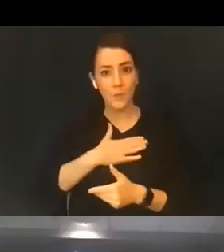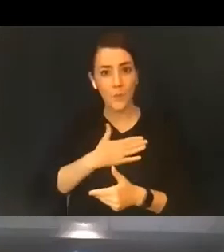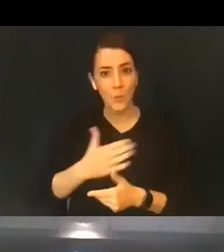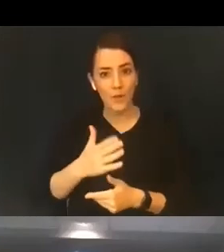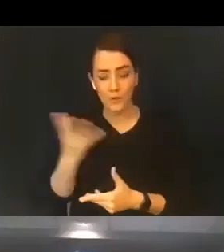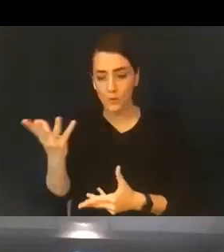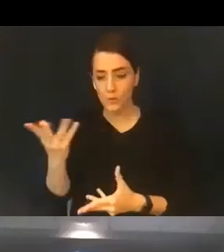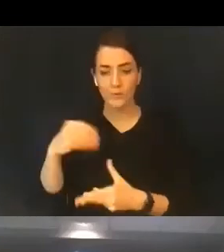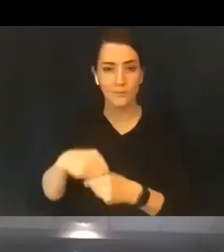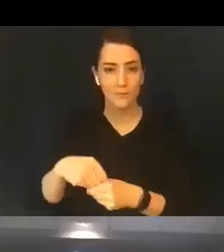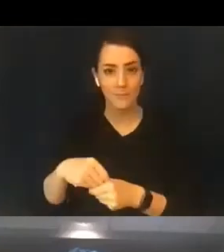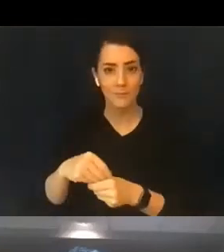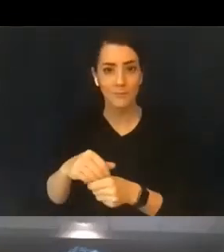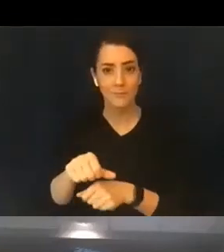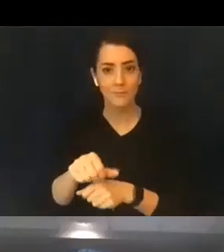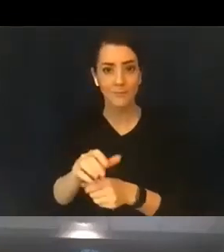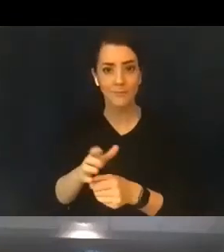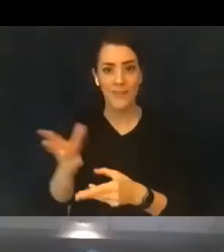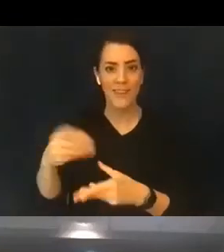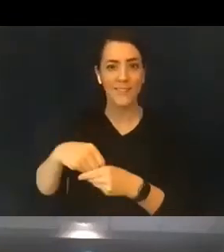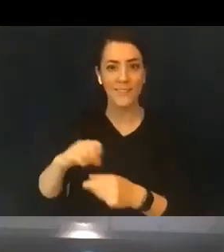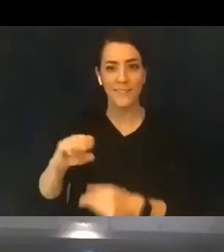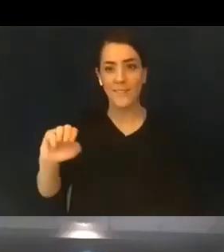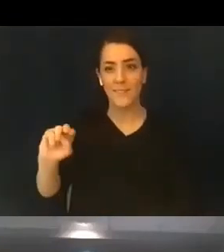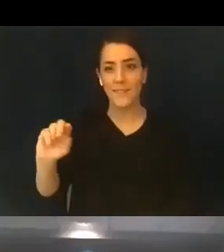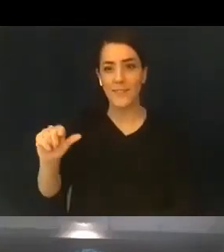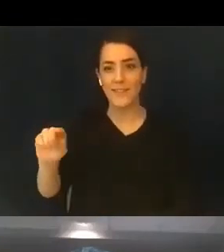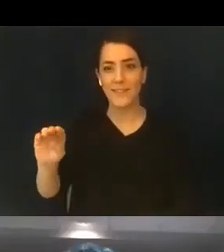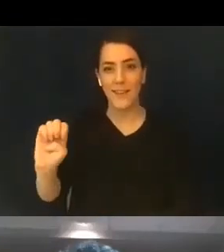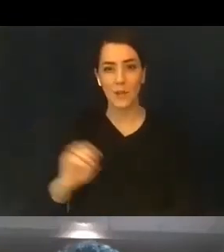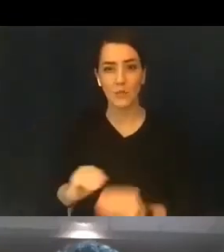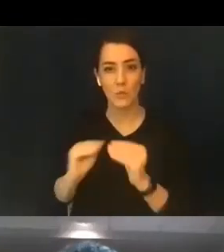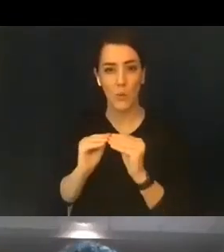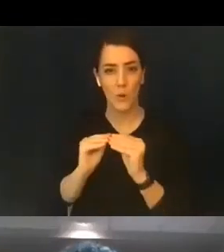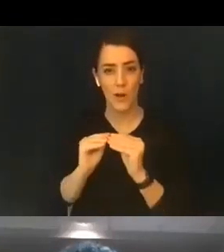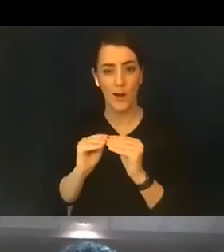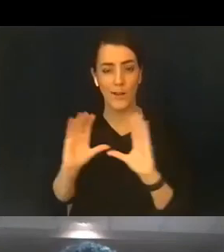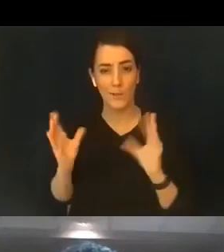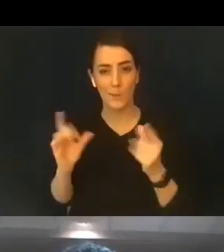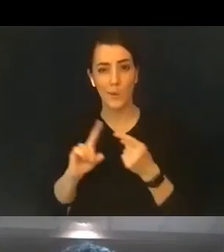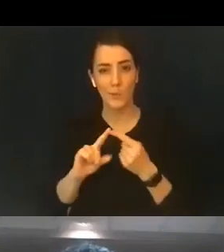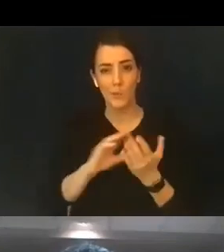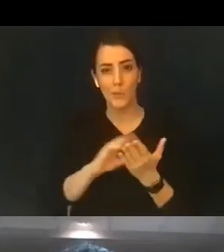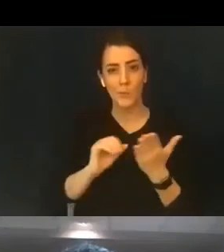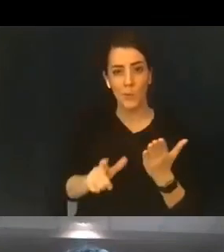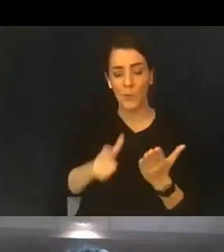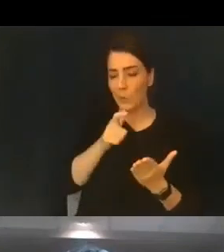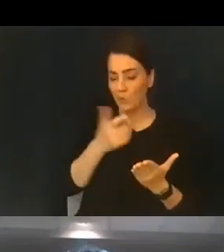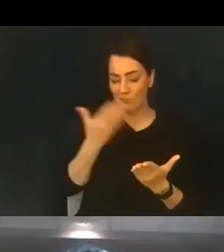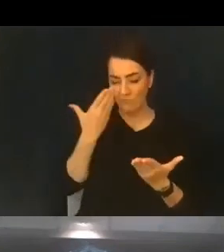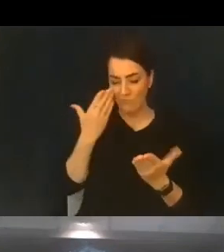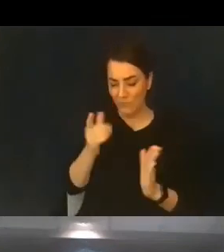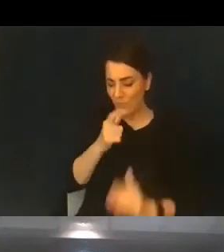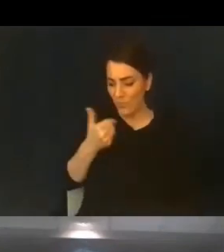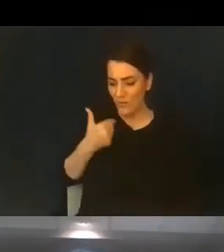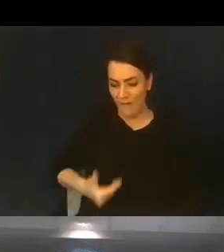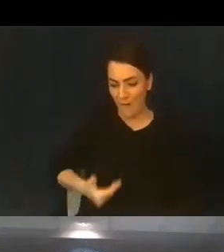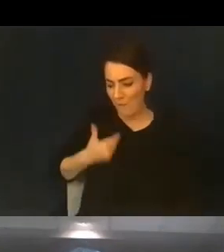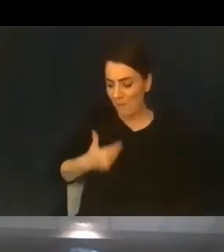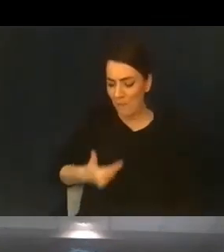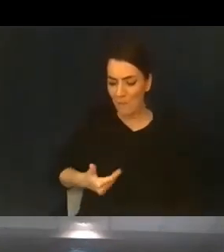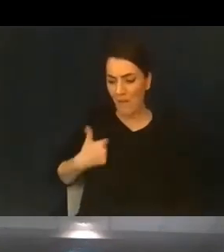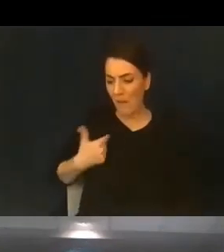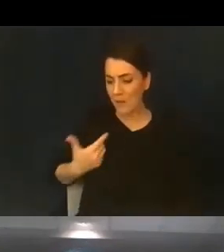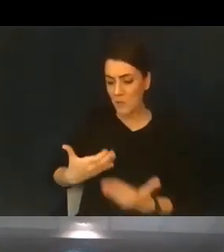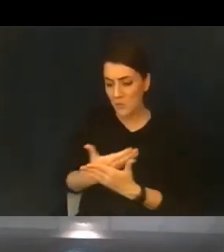When people feel that they're excluded, then they feel like, well, I have no ownership. I have no ownership in this new homeland, so therefore I